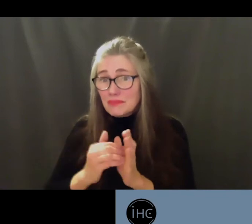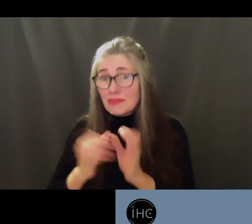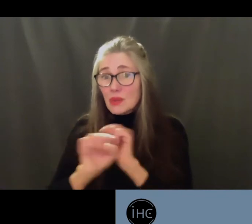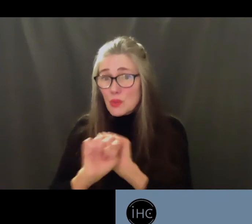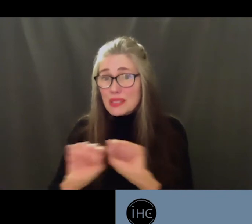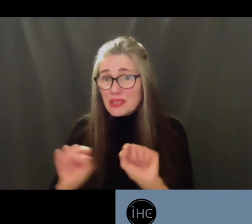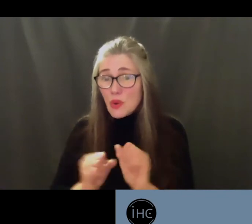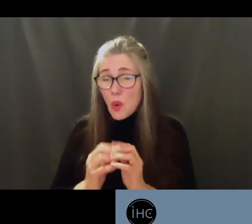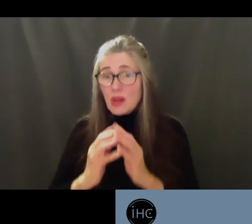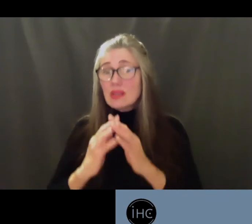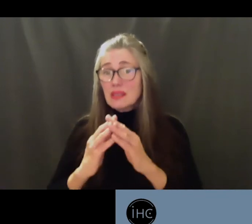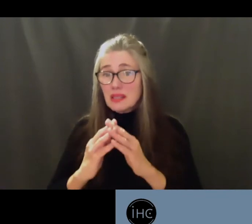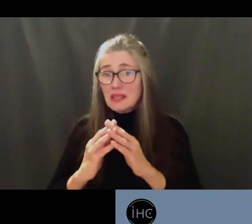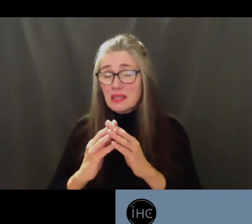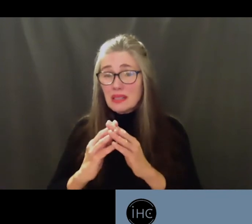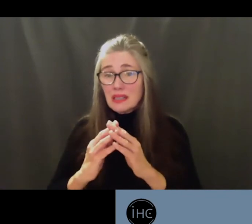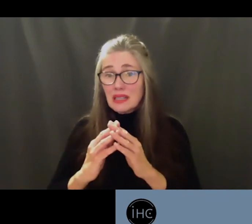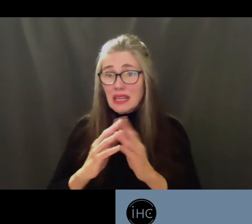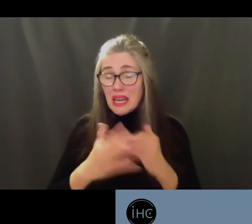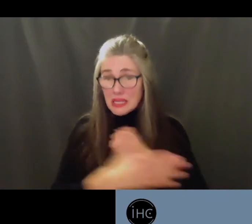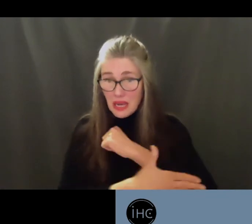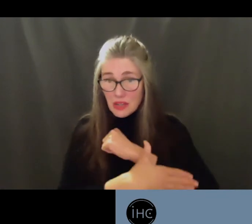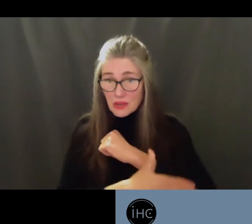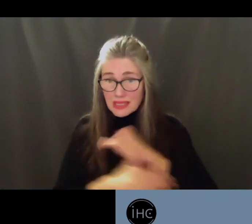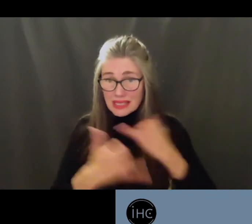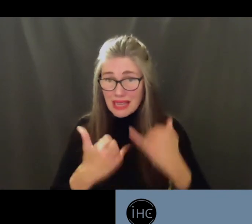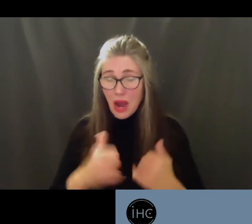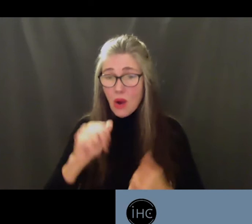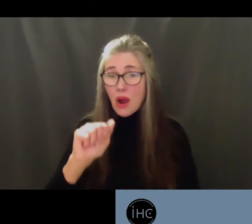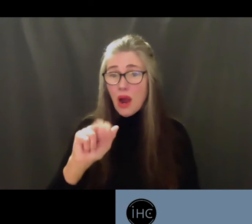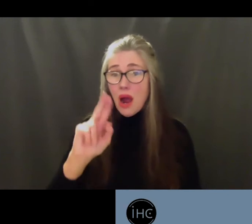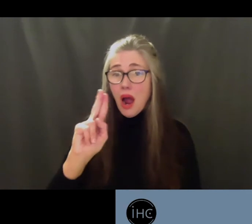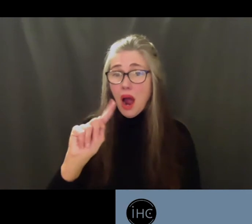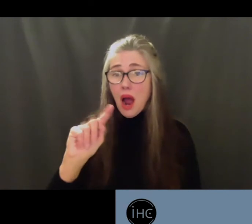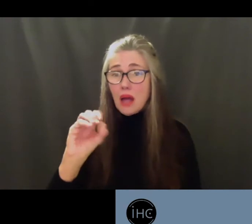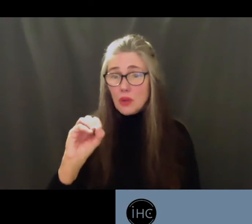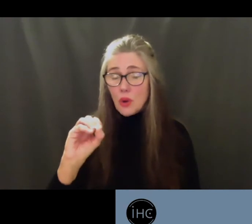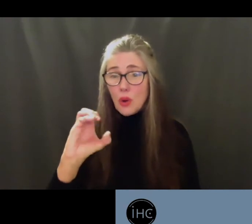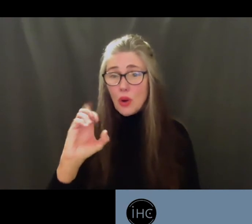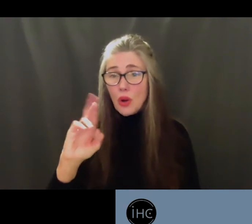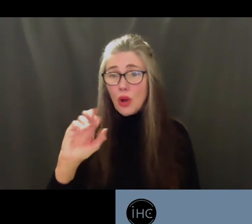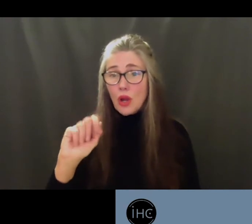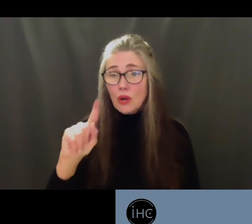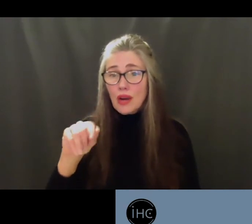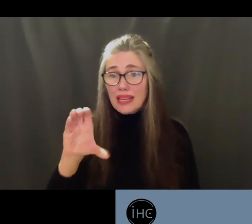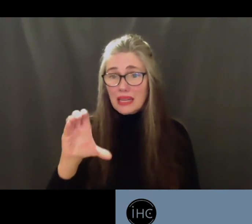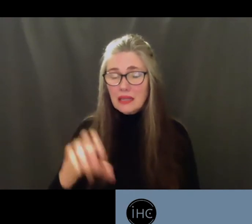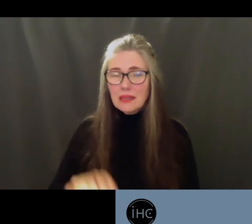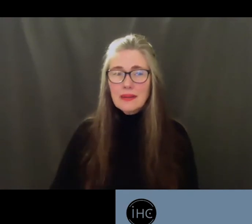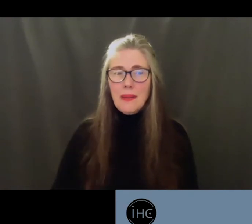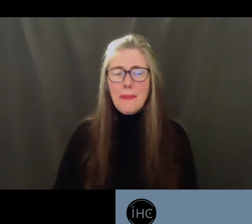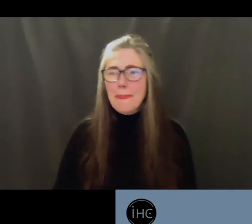currently autocratic countries? And if so, how? So those are they're two different questions.